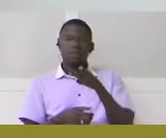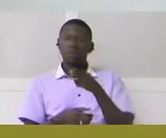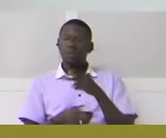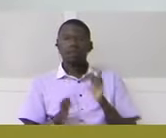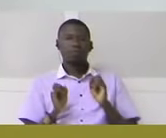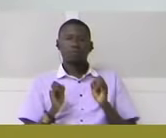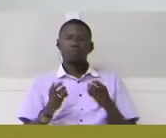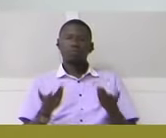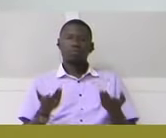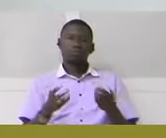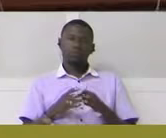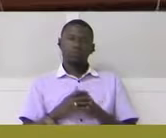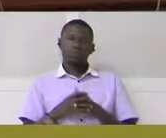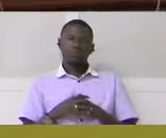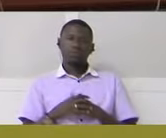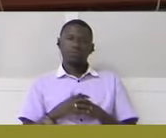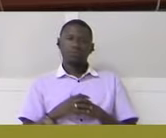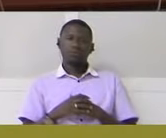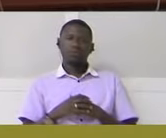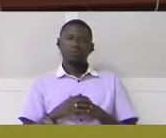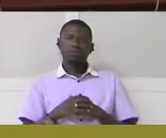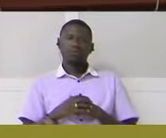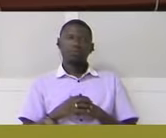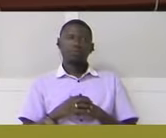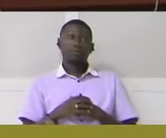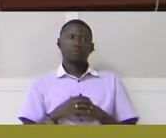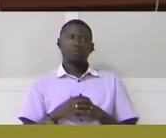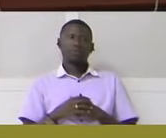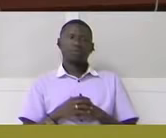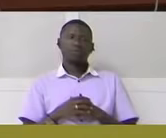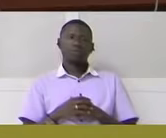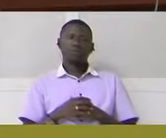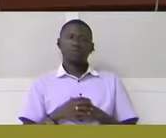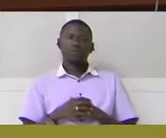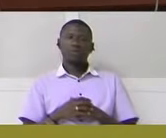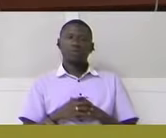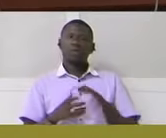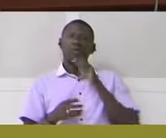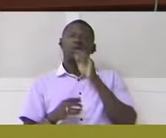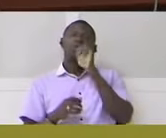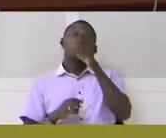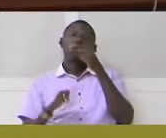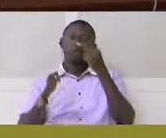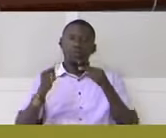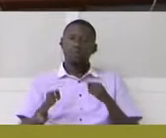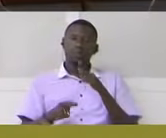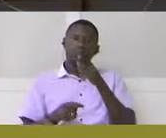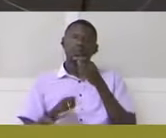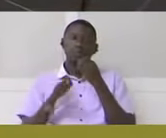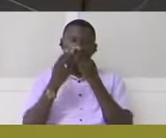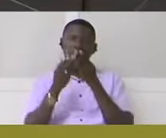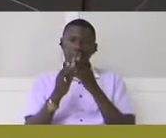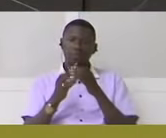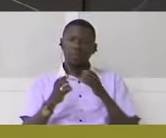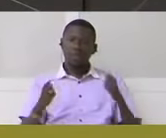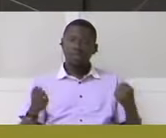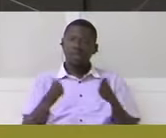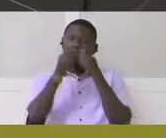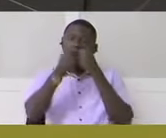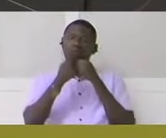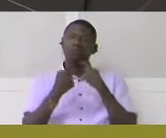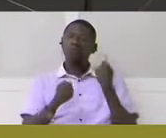Wode ndo sabati ni nola kadu ndo ndingira nyindu. According to your statement, you said that the accident could have only been caused by